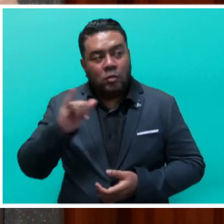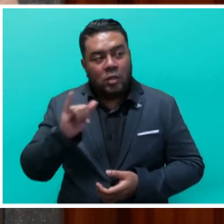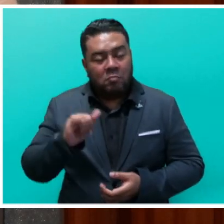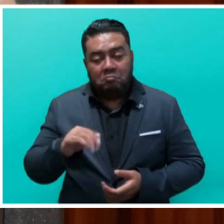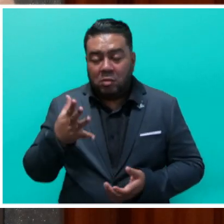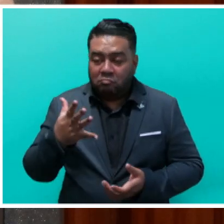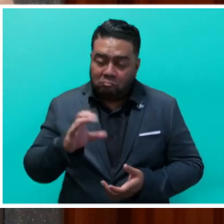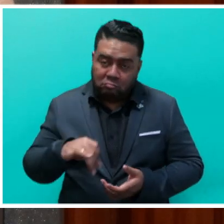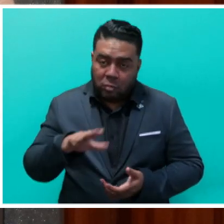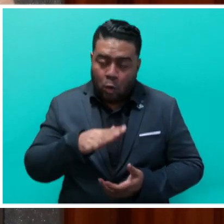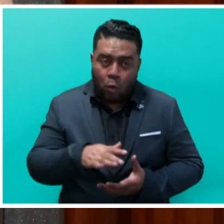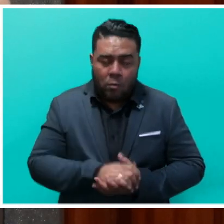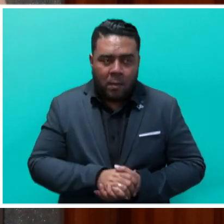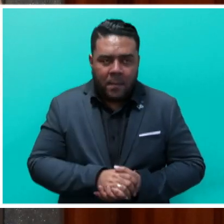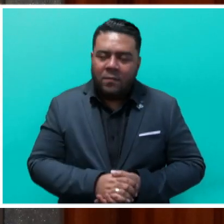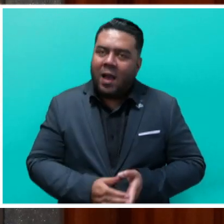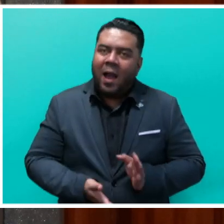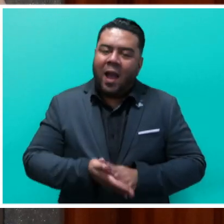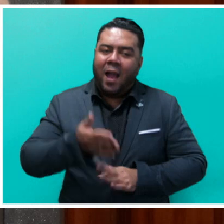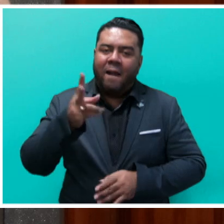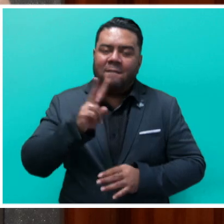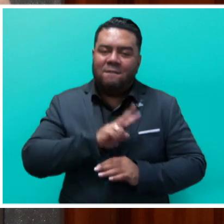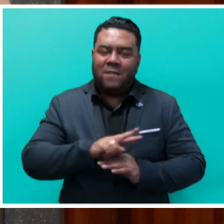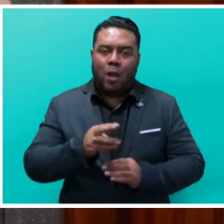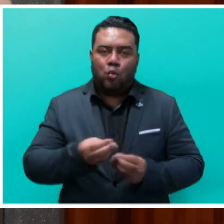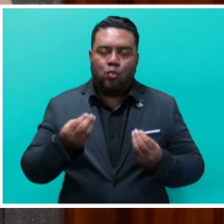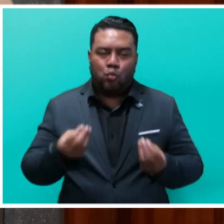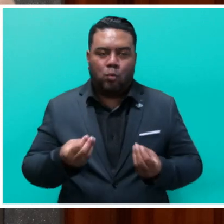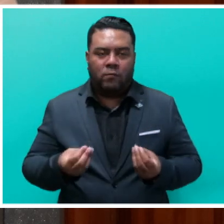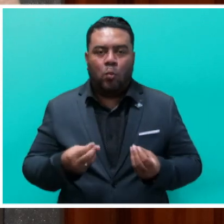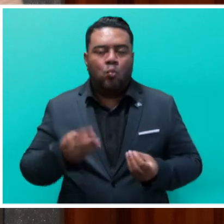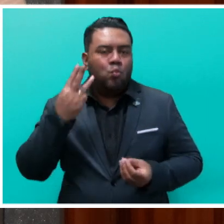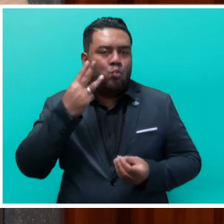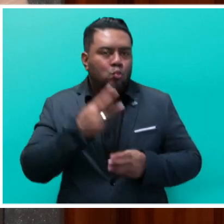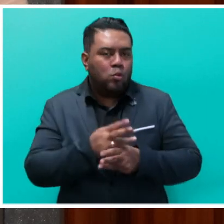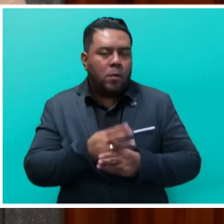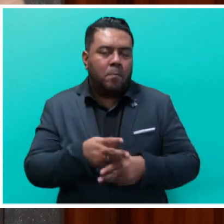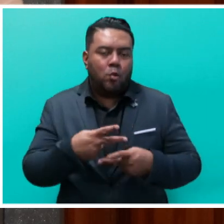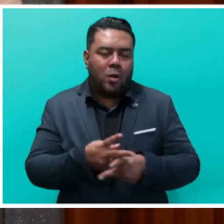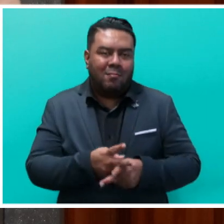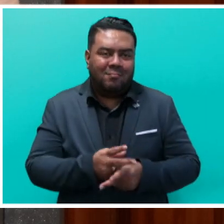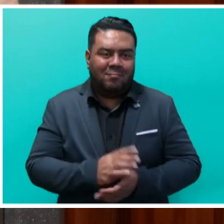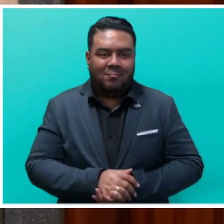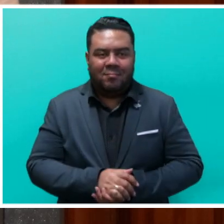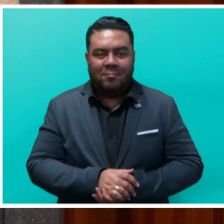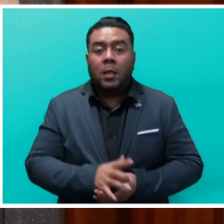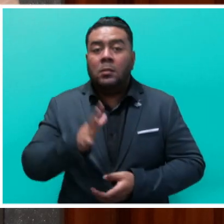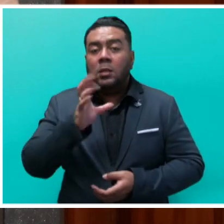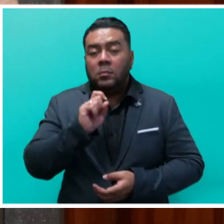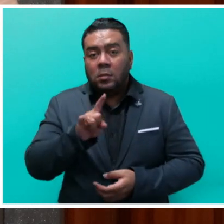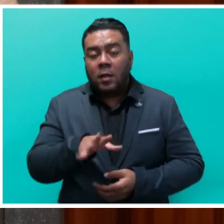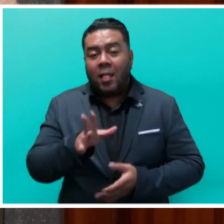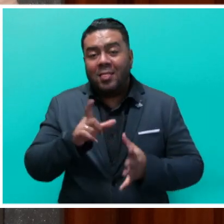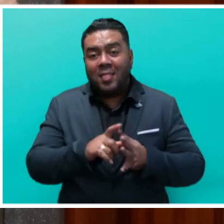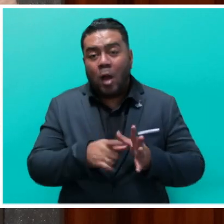native or exotic, but of high value in terms of their wood product prices in the market. Most of our native species, especially